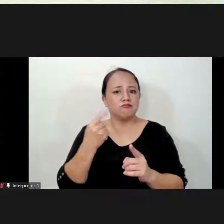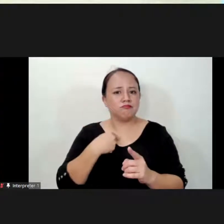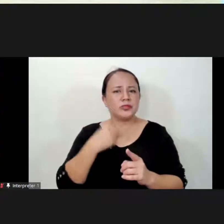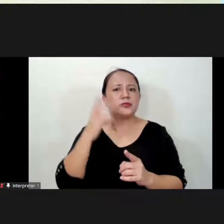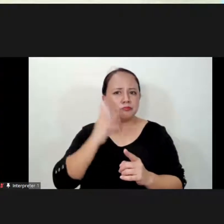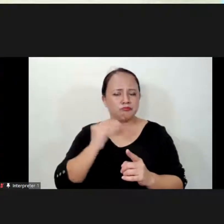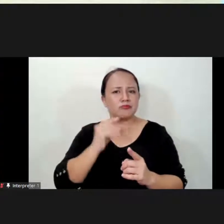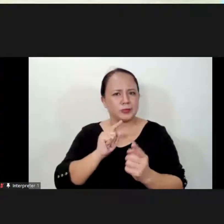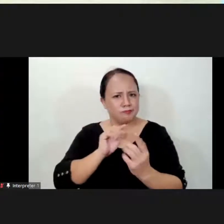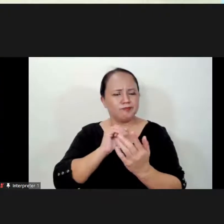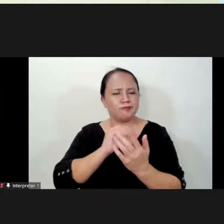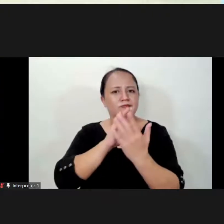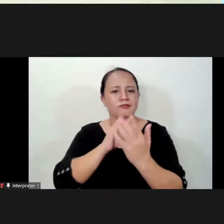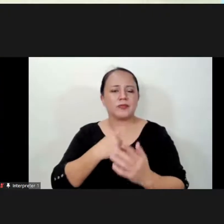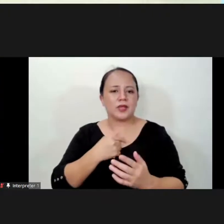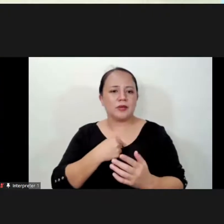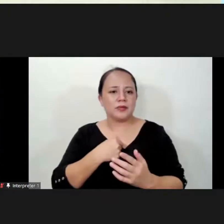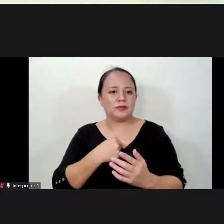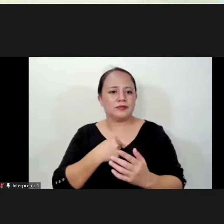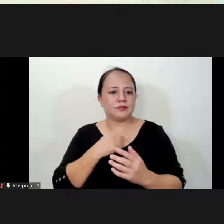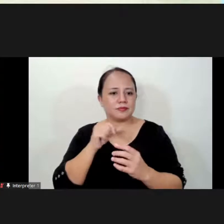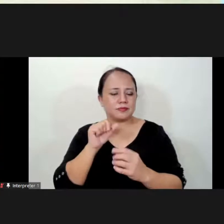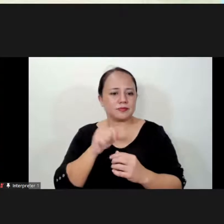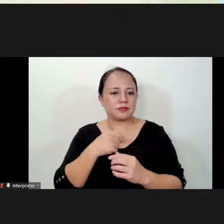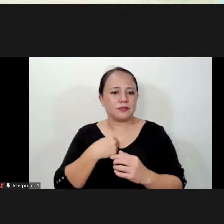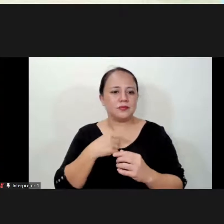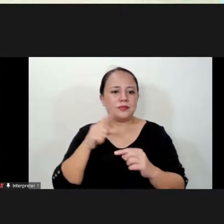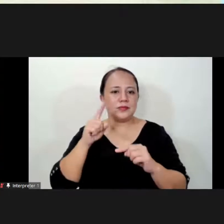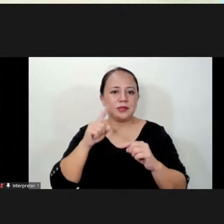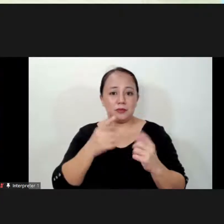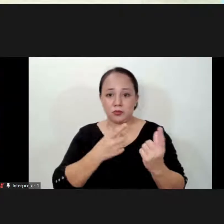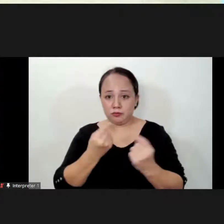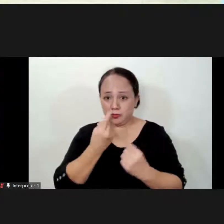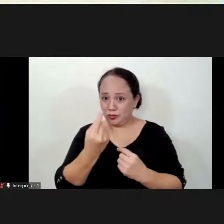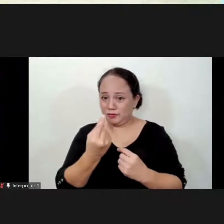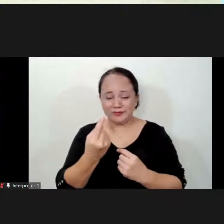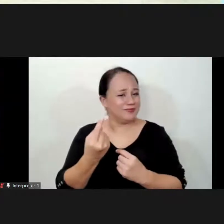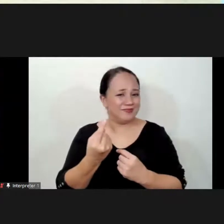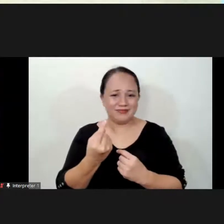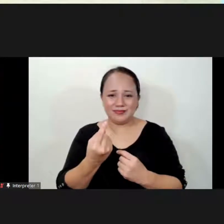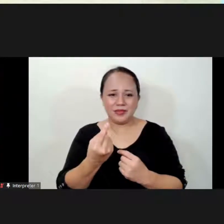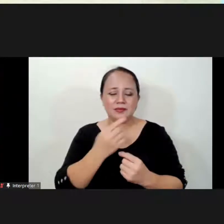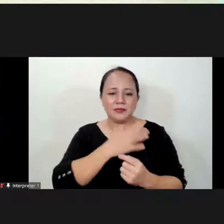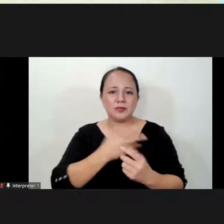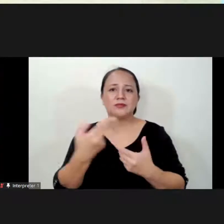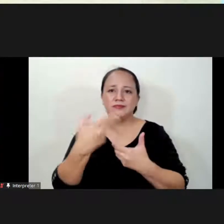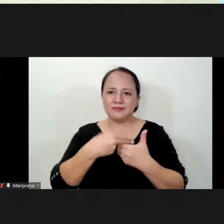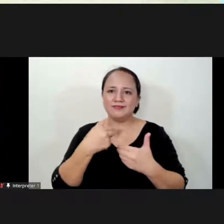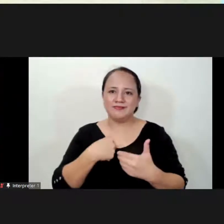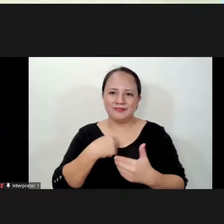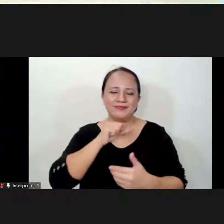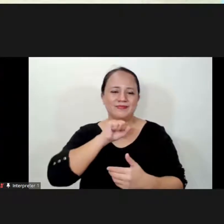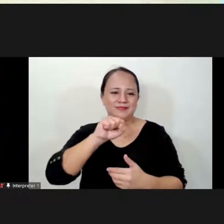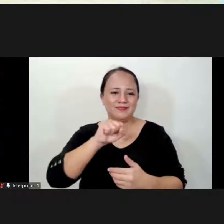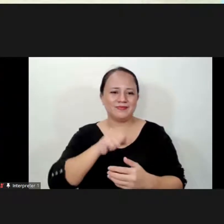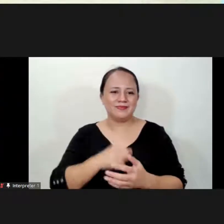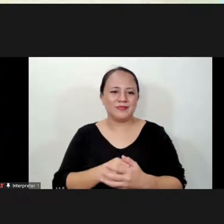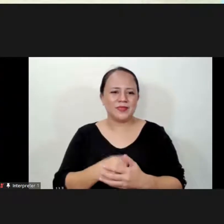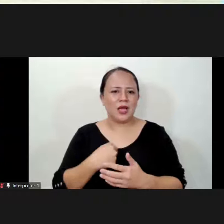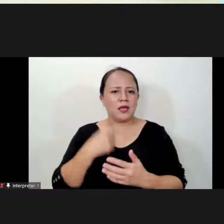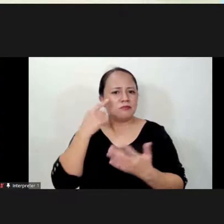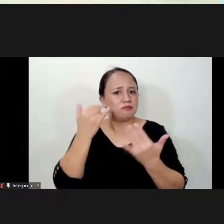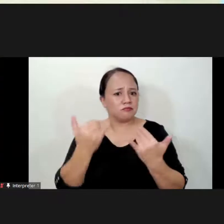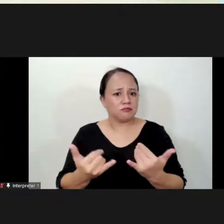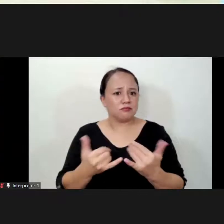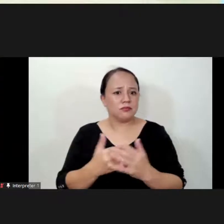and fight it hard to kick it. I cannot do it alone. Please join me in my fight." I think